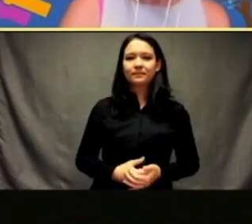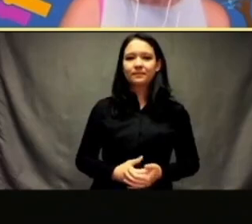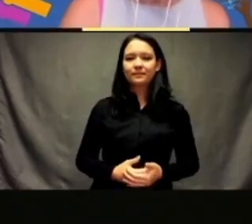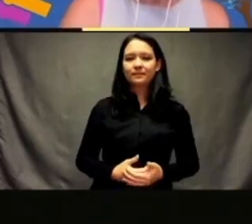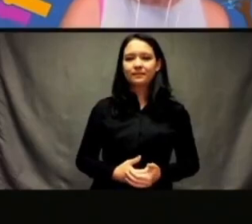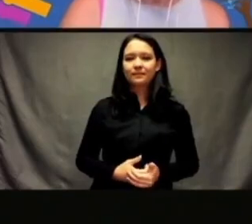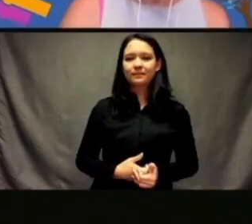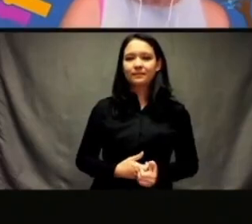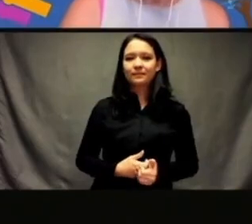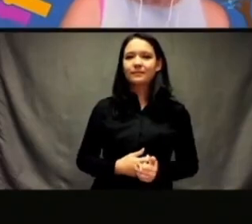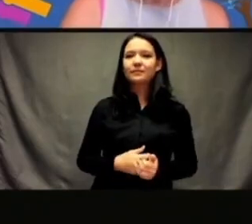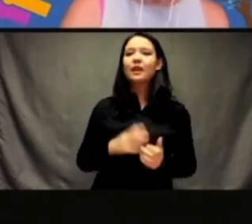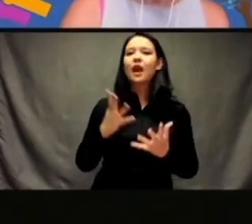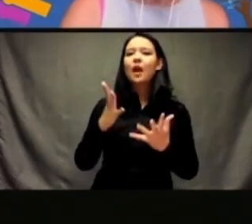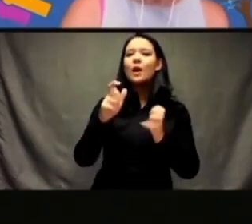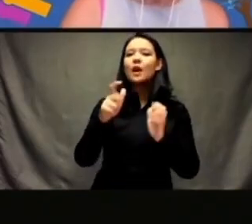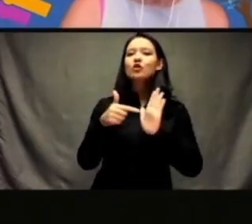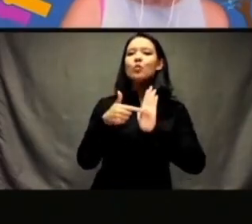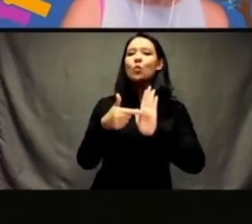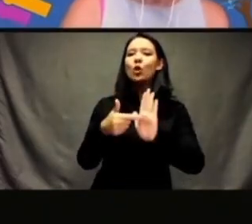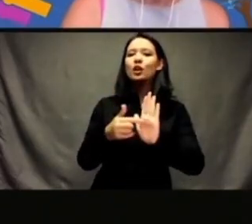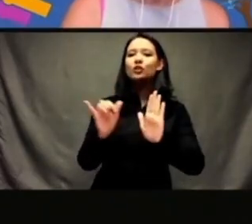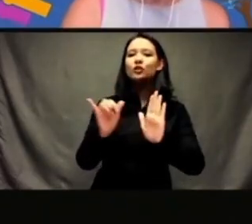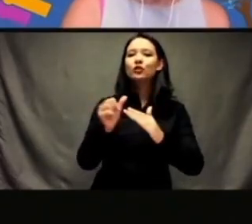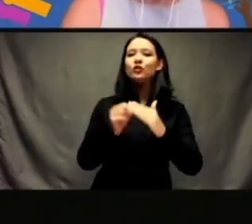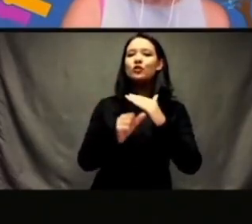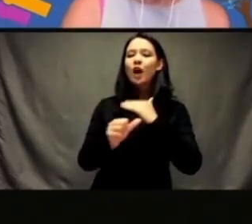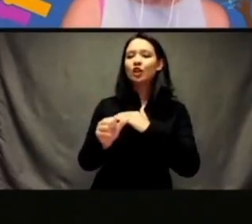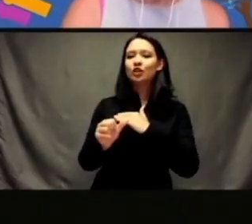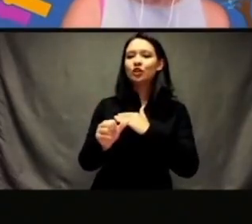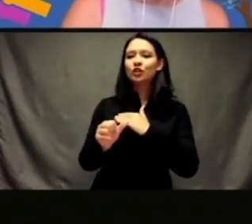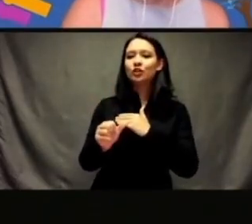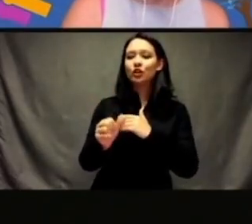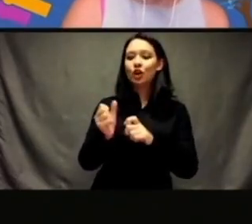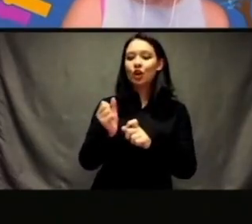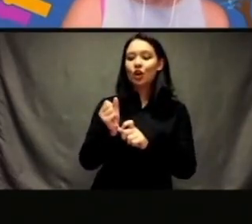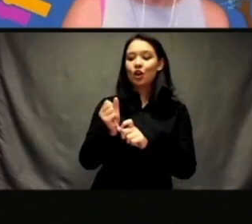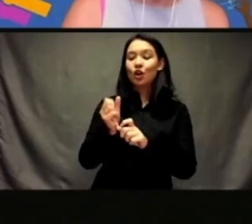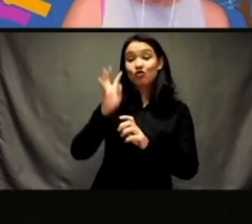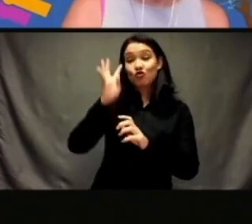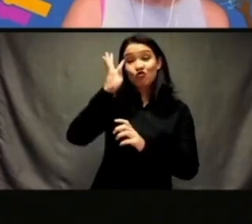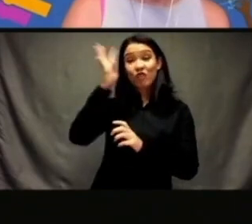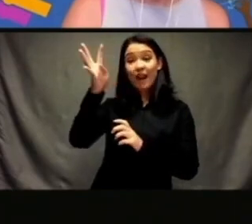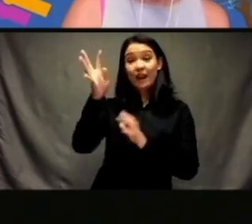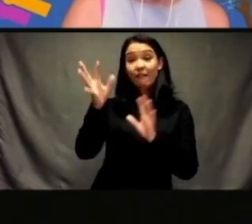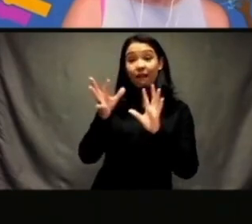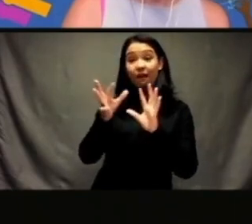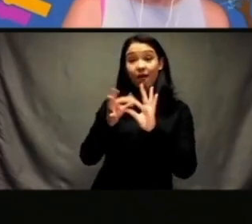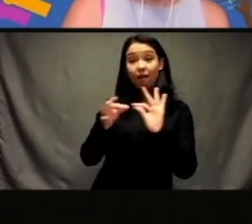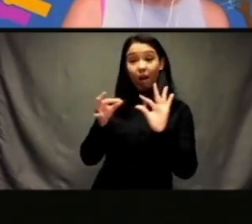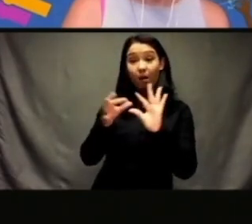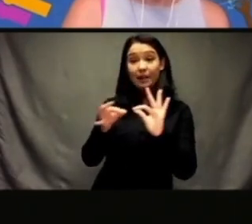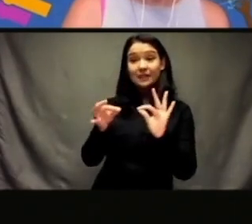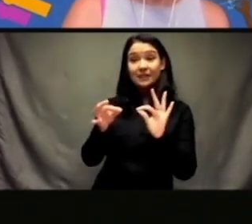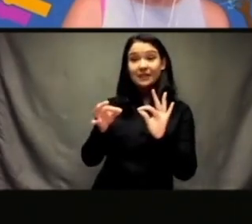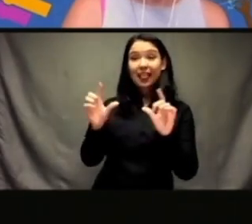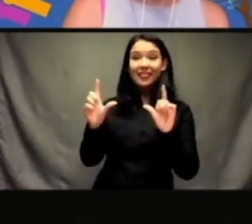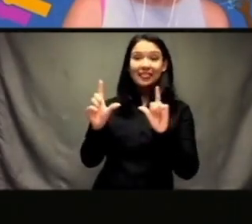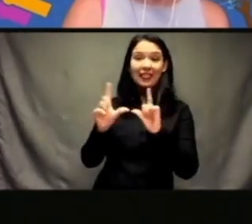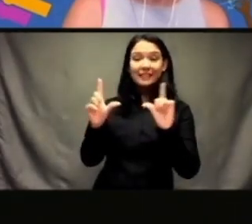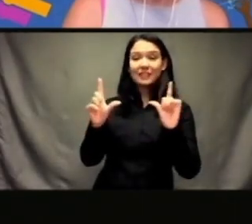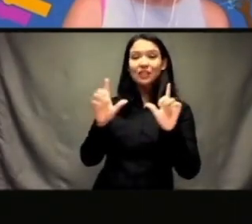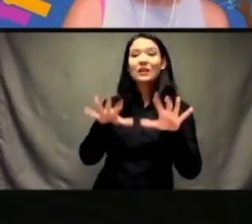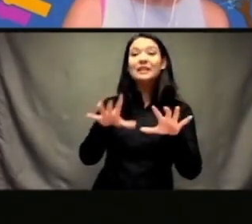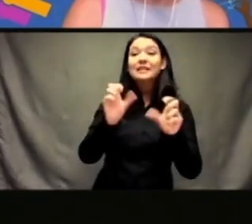With the guide, I wanted to point out that it's under a Creative Commons license. So we do encourage you to take the guide and